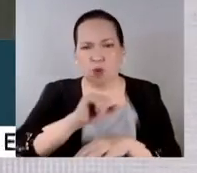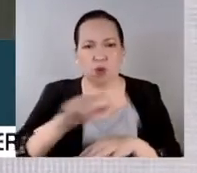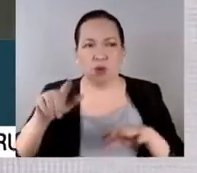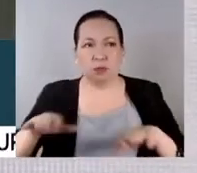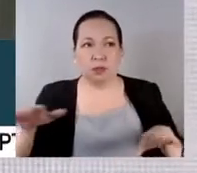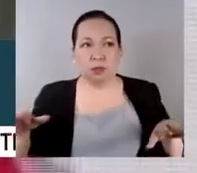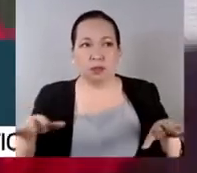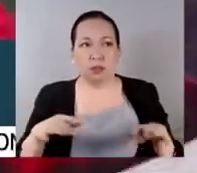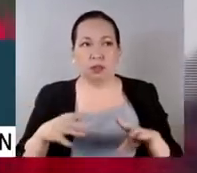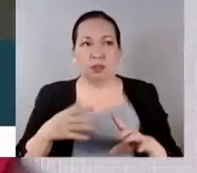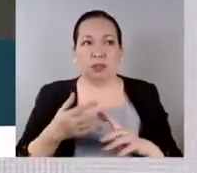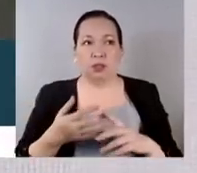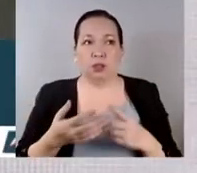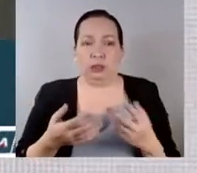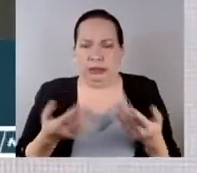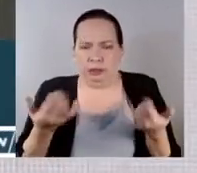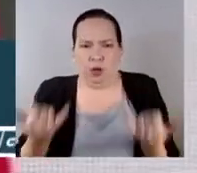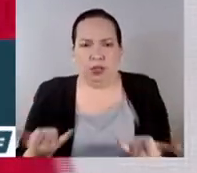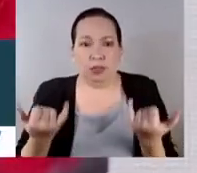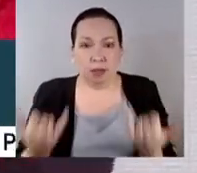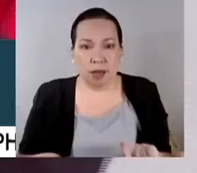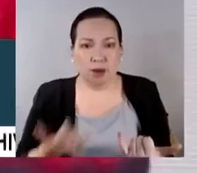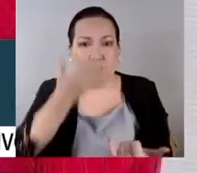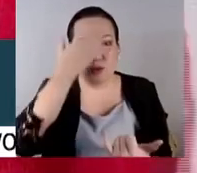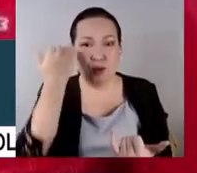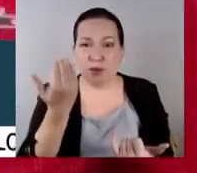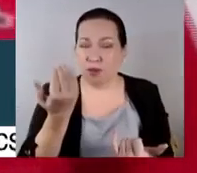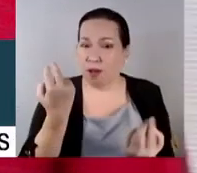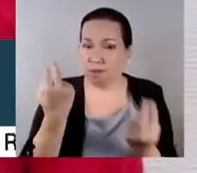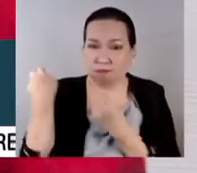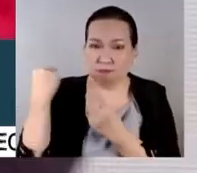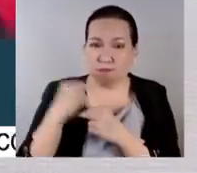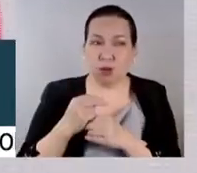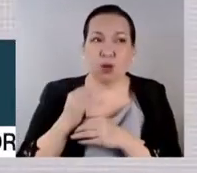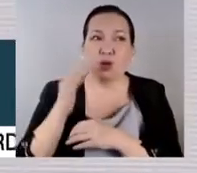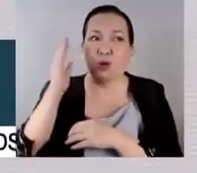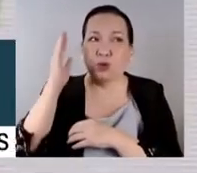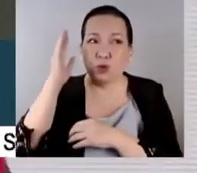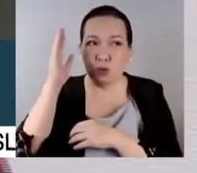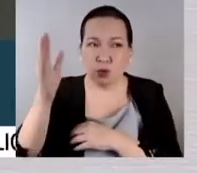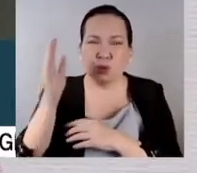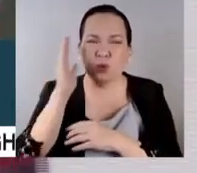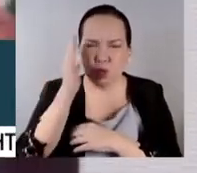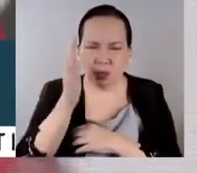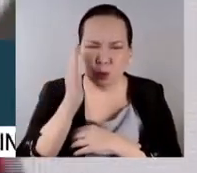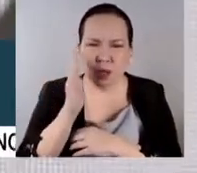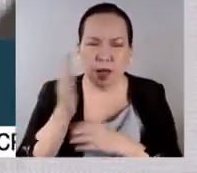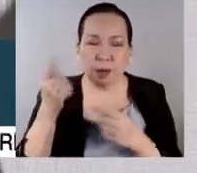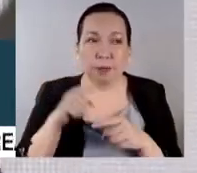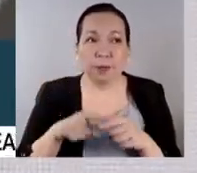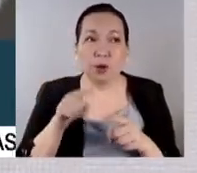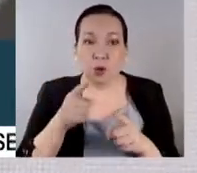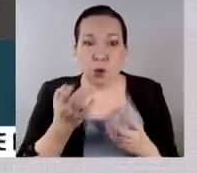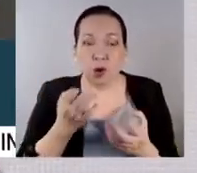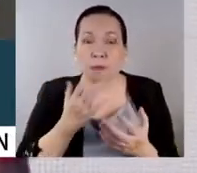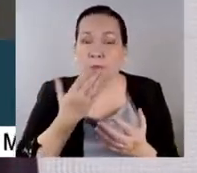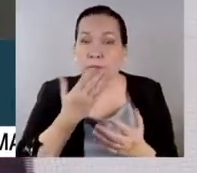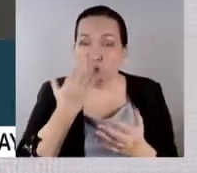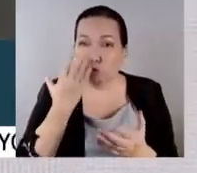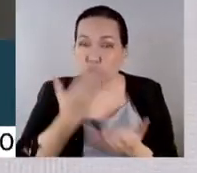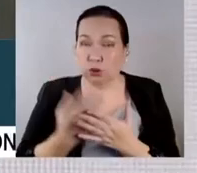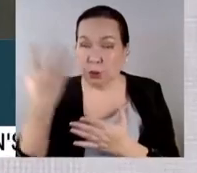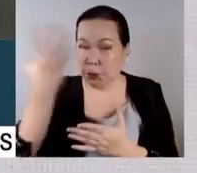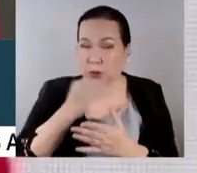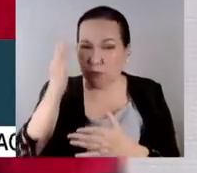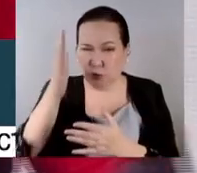present moment. Forget about what happened in the past. Future is something that is just going to happen. But if you want a better future, you create it. Take the